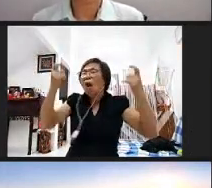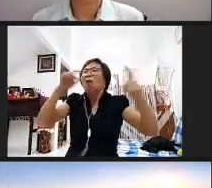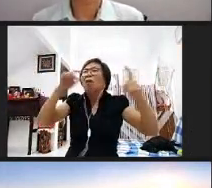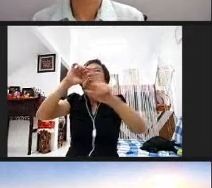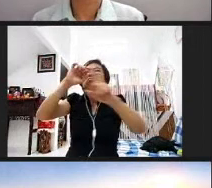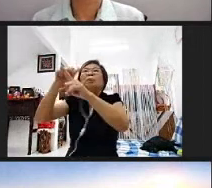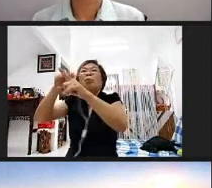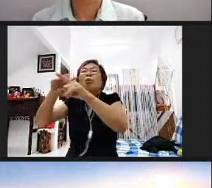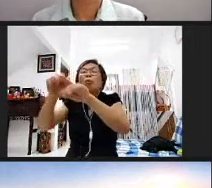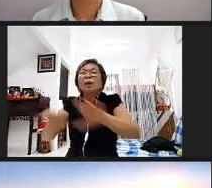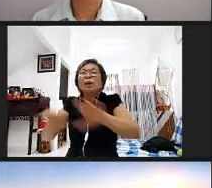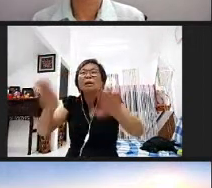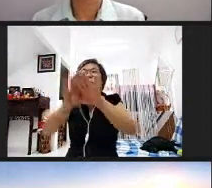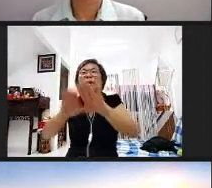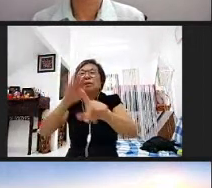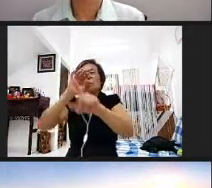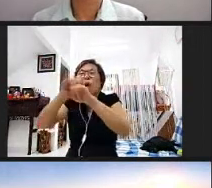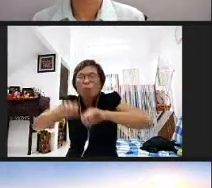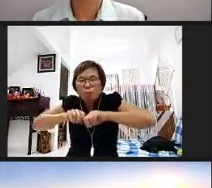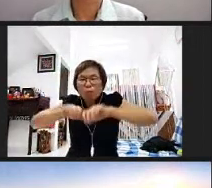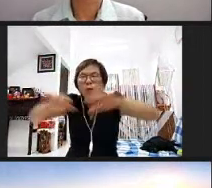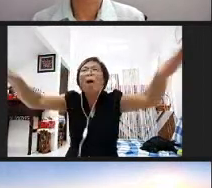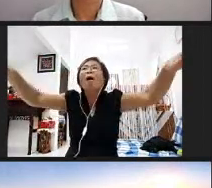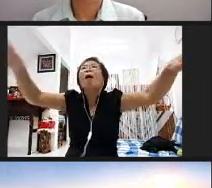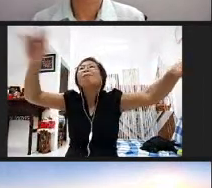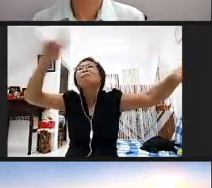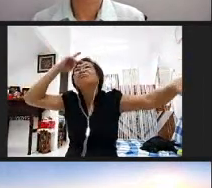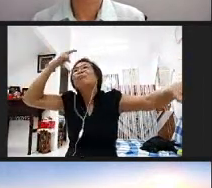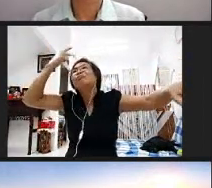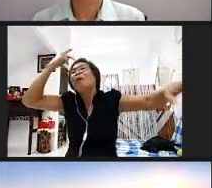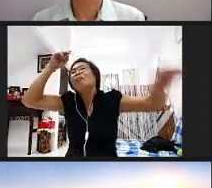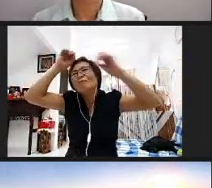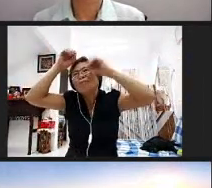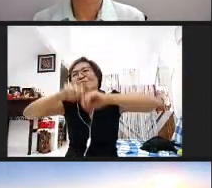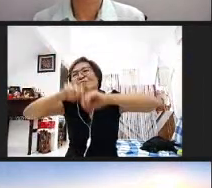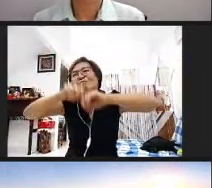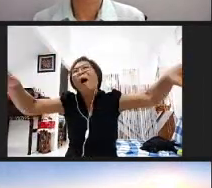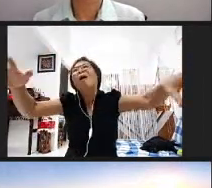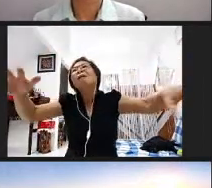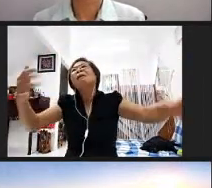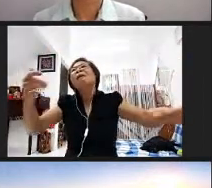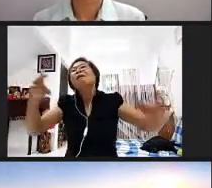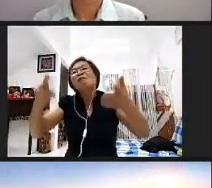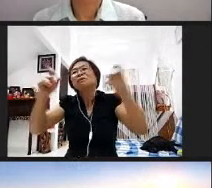fast. Misinformation even faster. There was